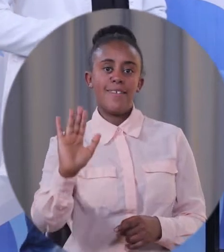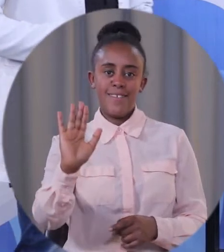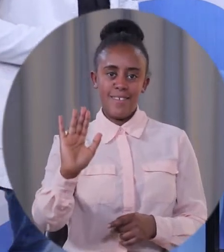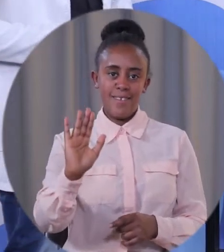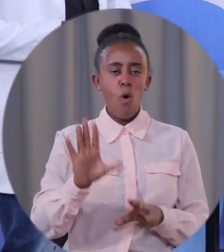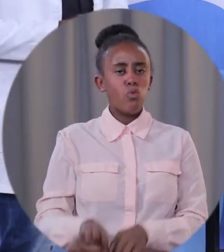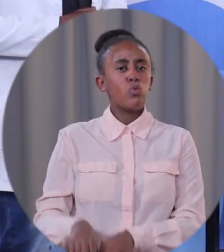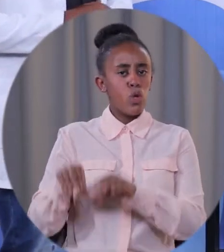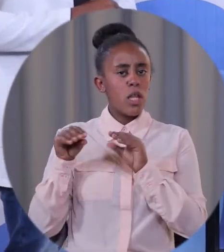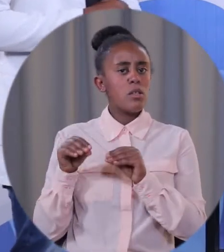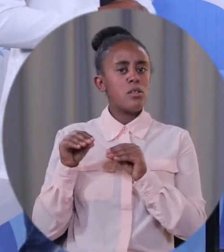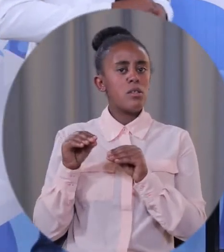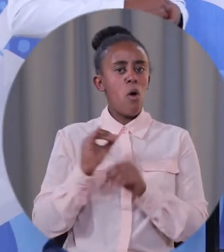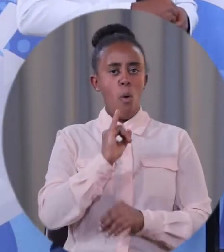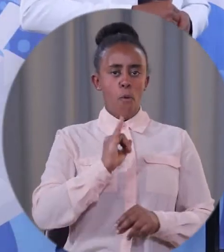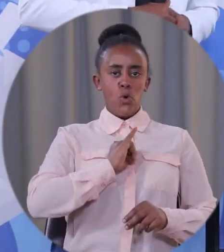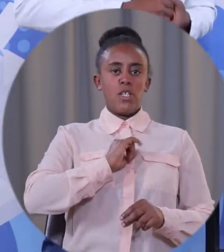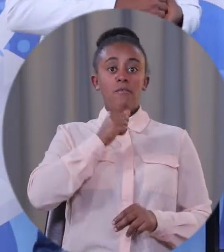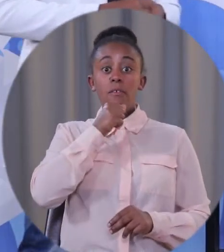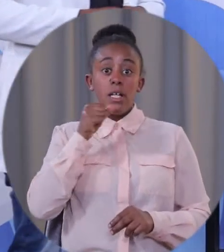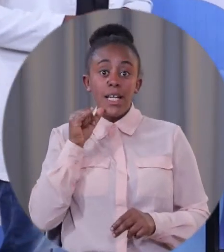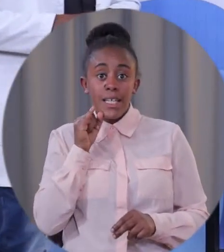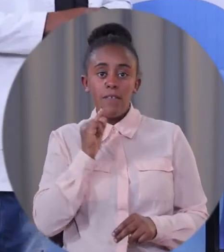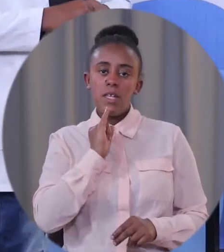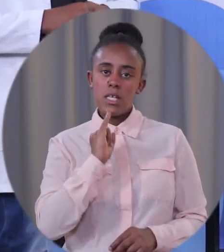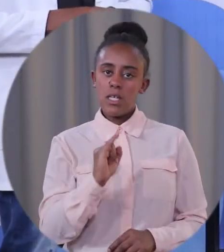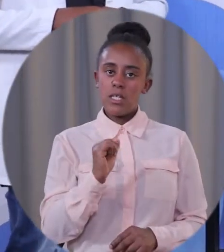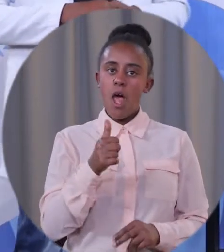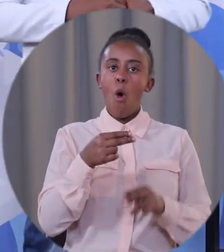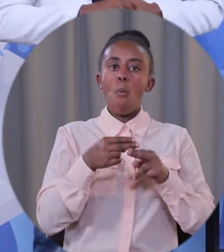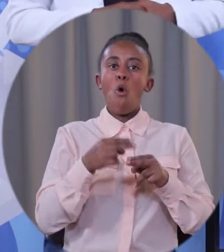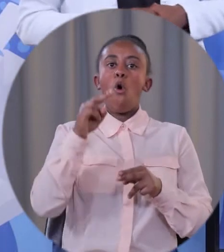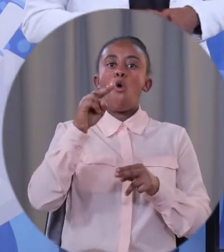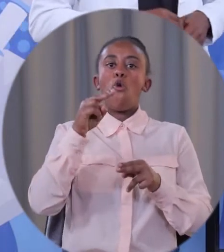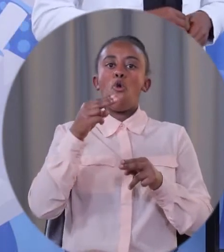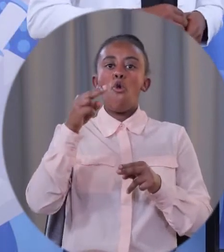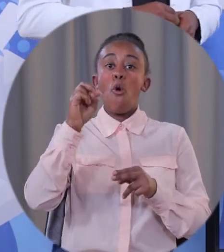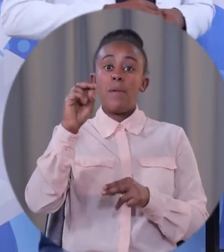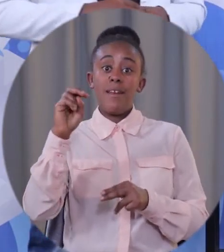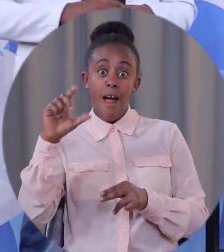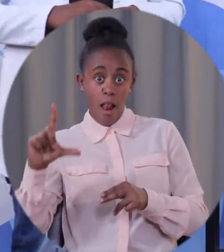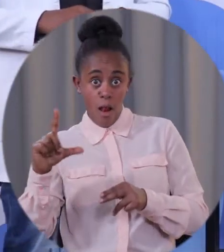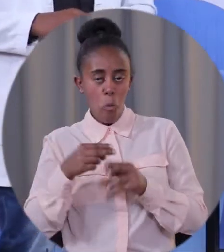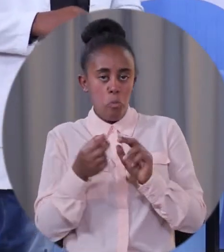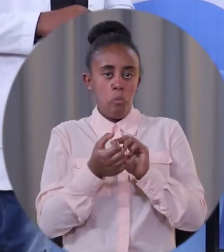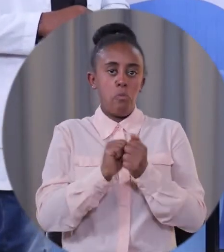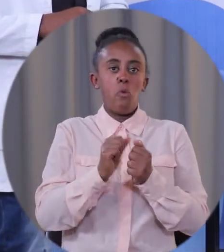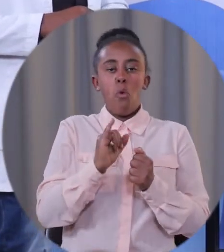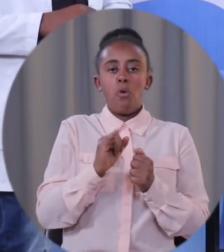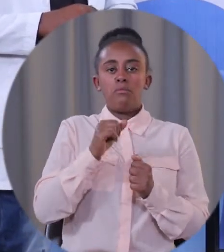Students, possessive adjective is a pronominal adjective expressing